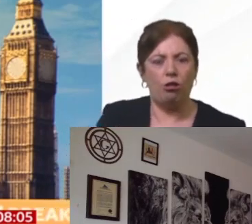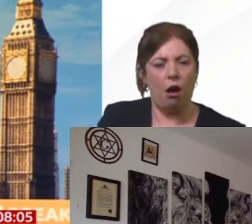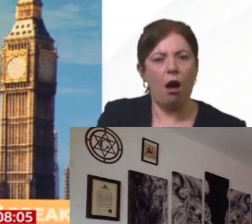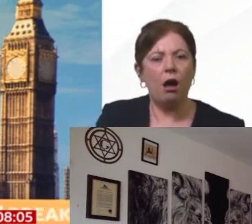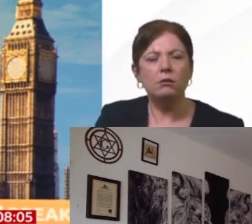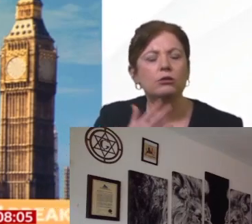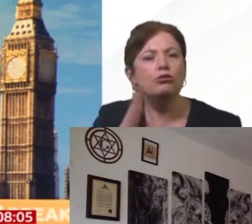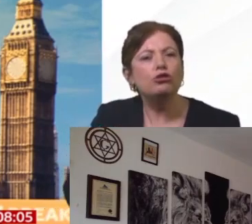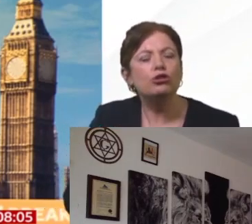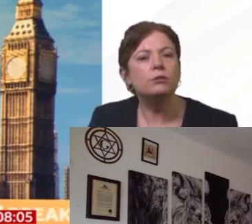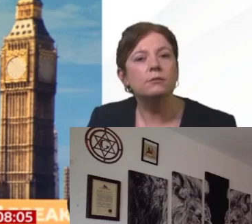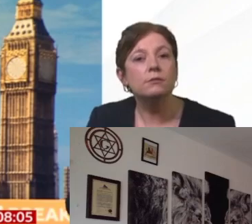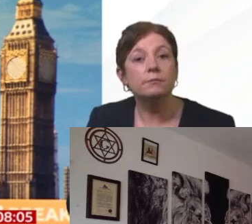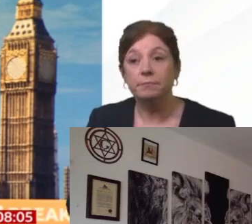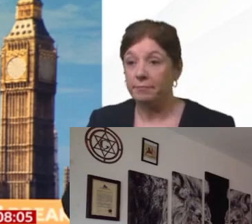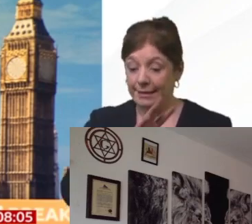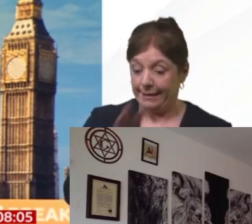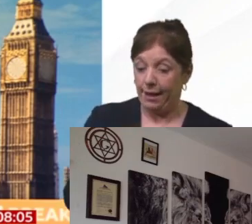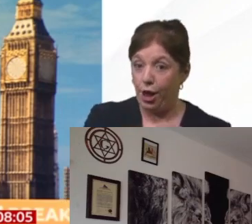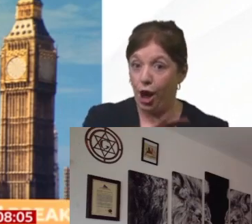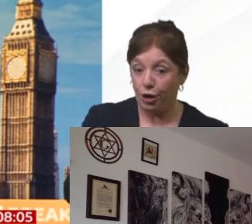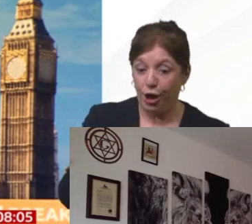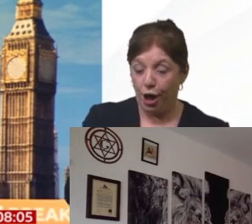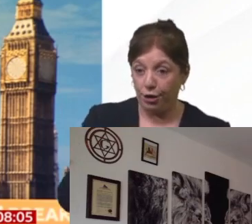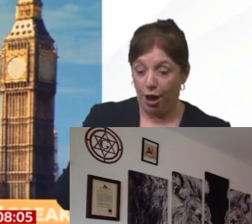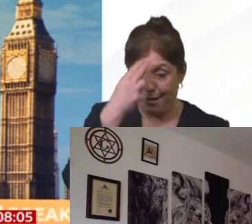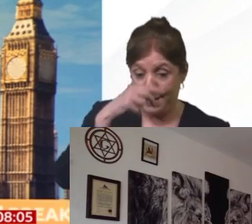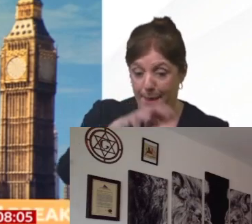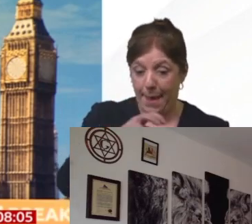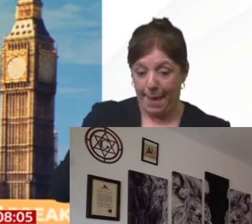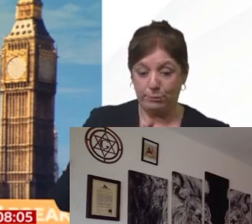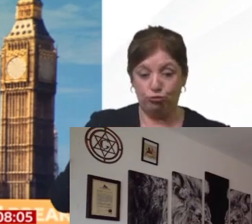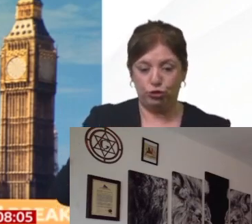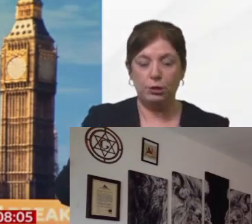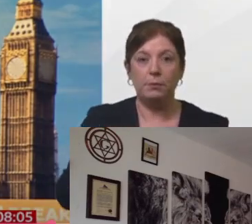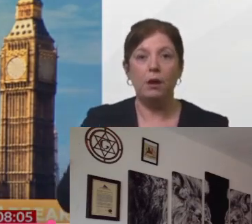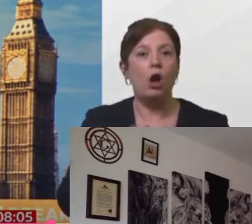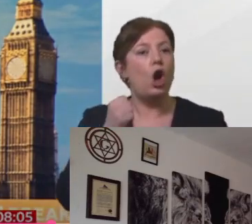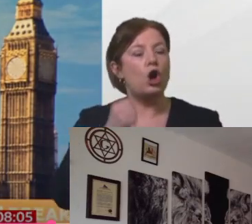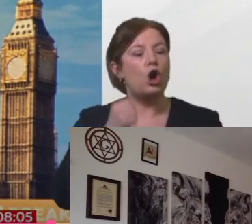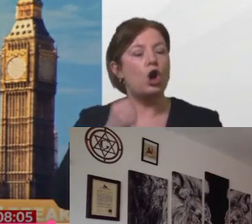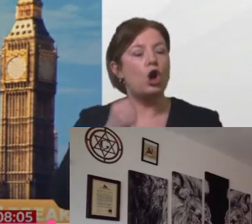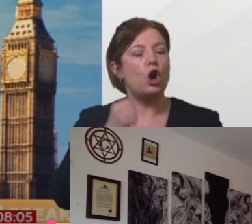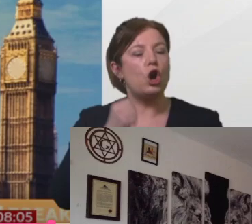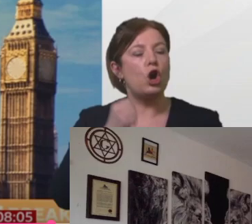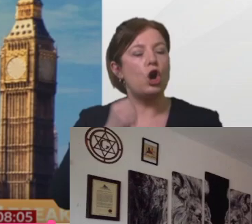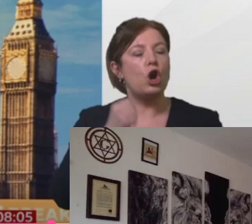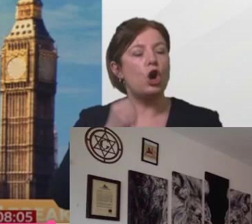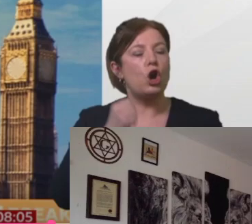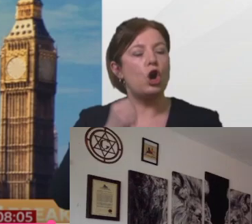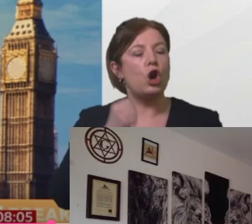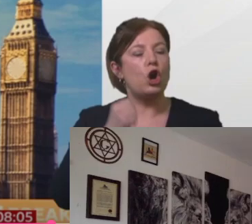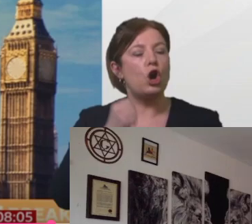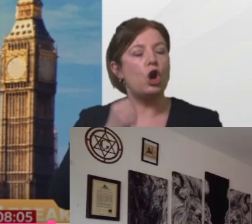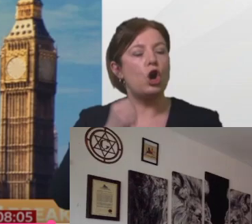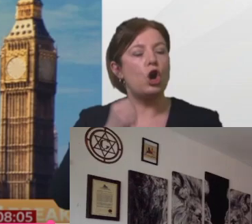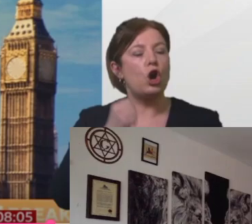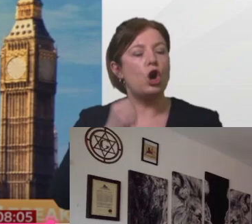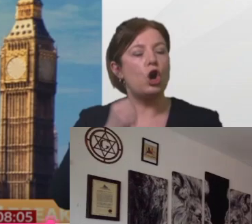what will happen to those groups who do end up being covered? Well, the government won't deal with them, and they hope that other... Hold on,